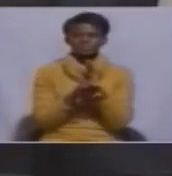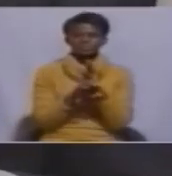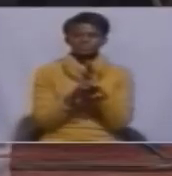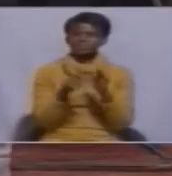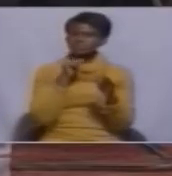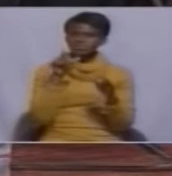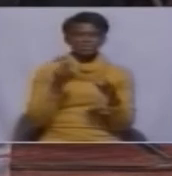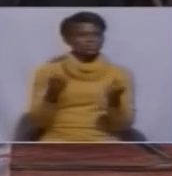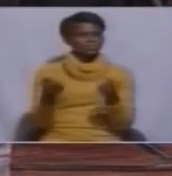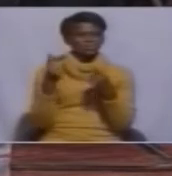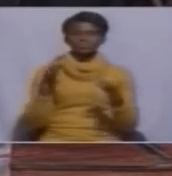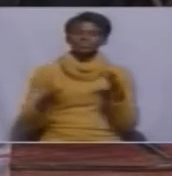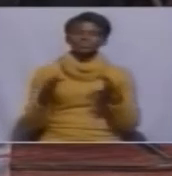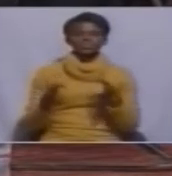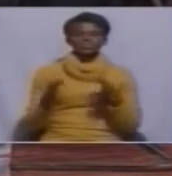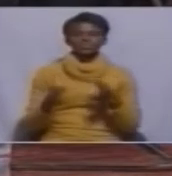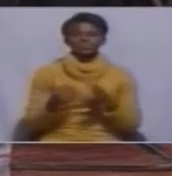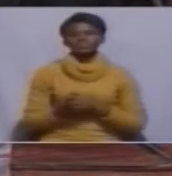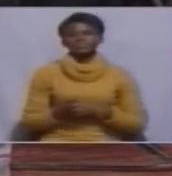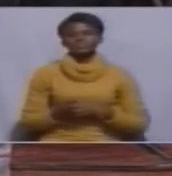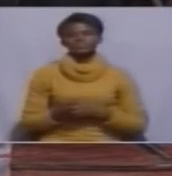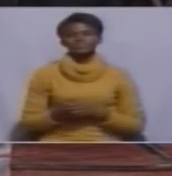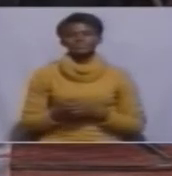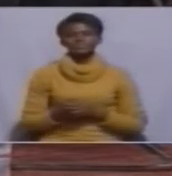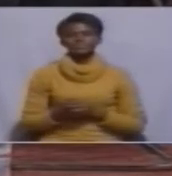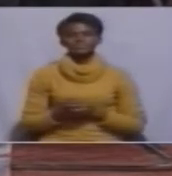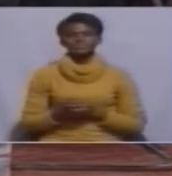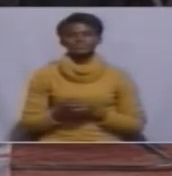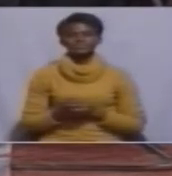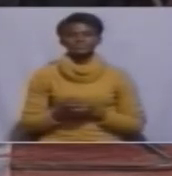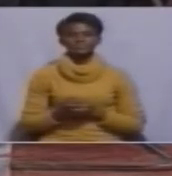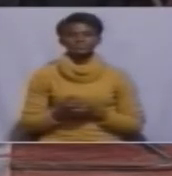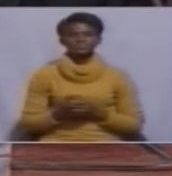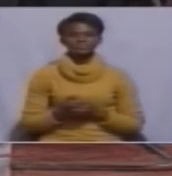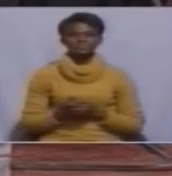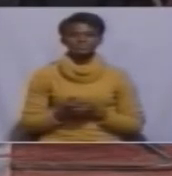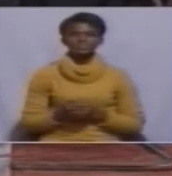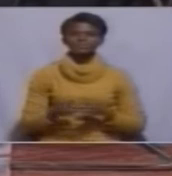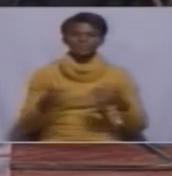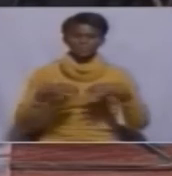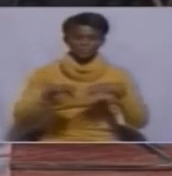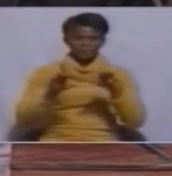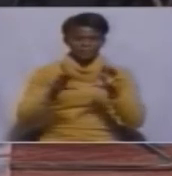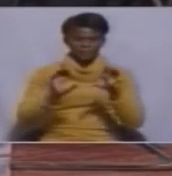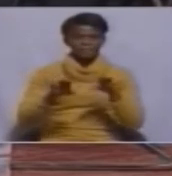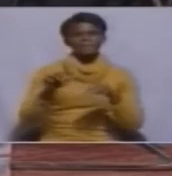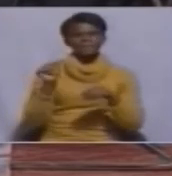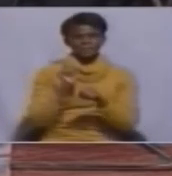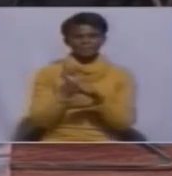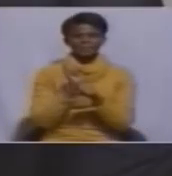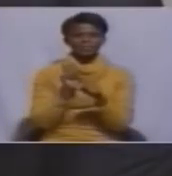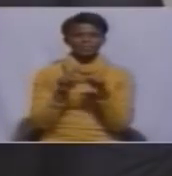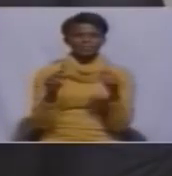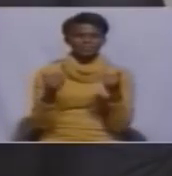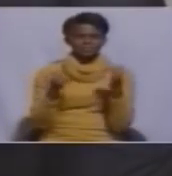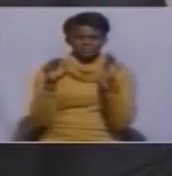injunction. No, the moment you just file in a petition. When you just challenge it in court, then you remain in office. Now, what